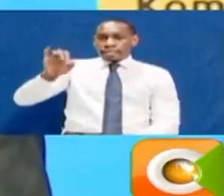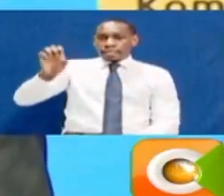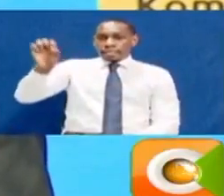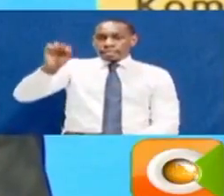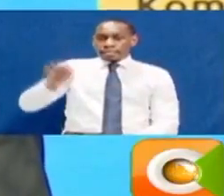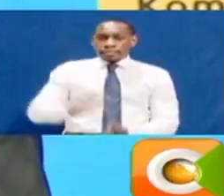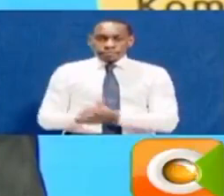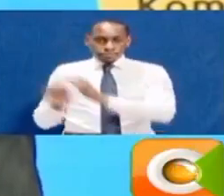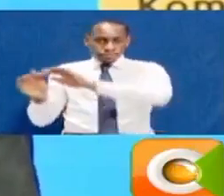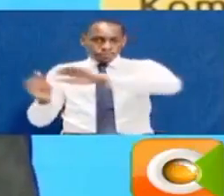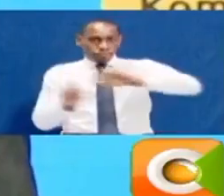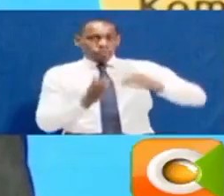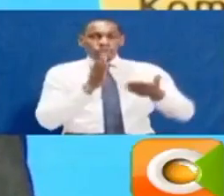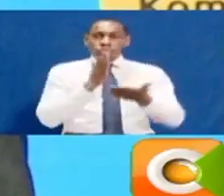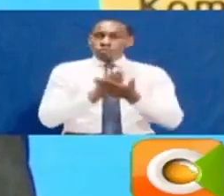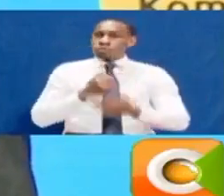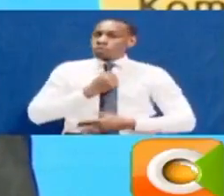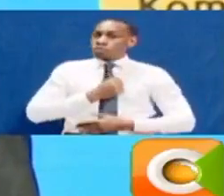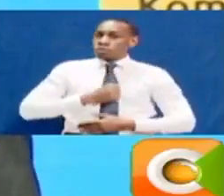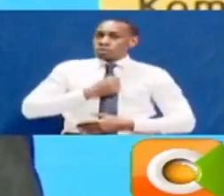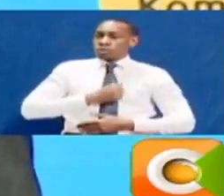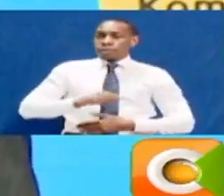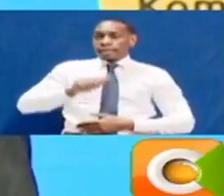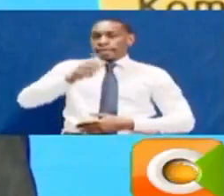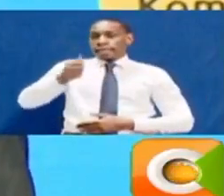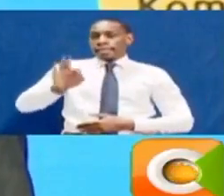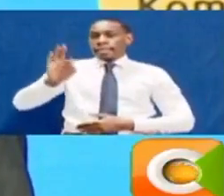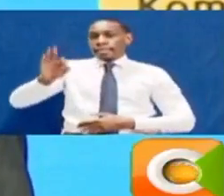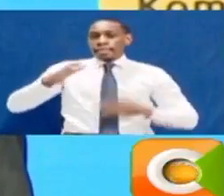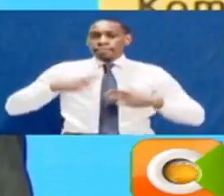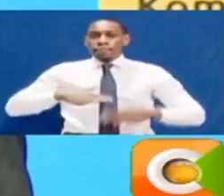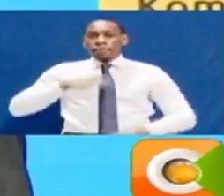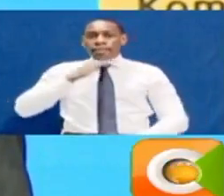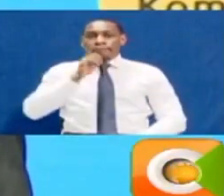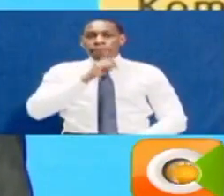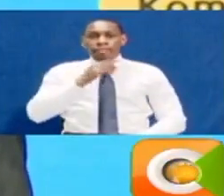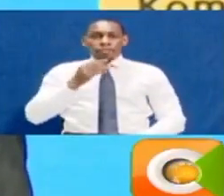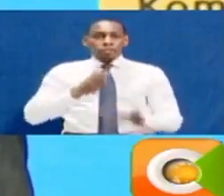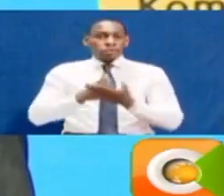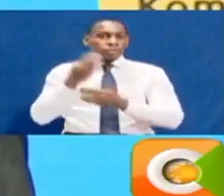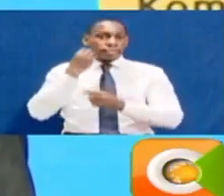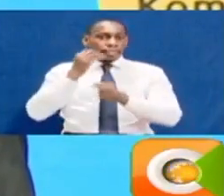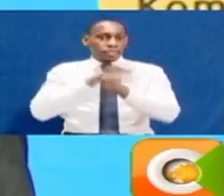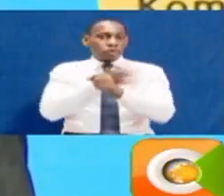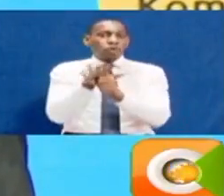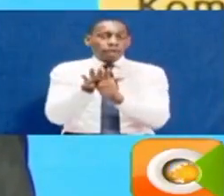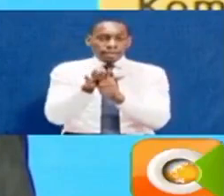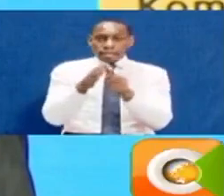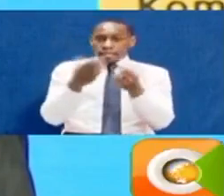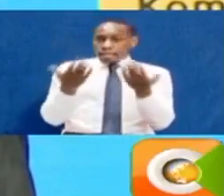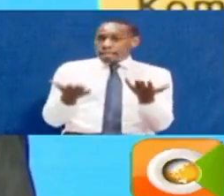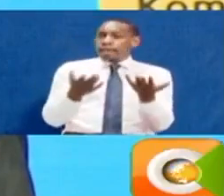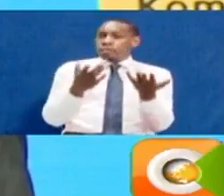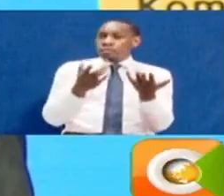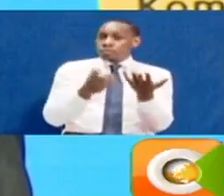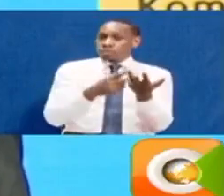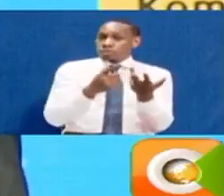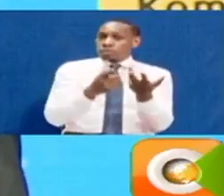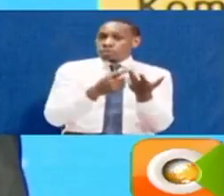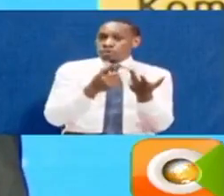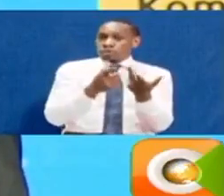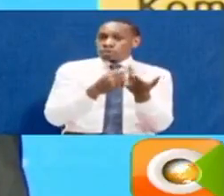Sadly, we have lost another 3 more patients to the disease, bringing the tally